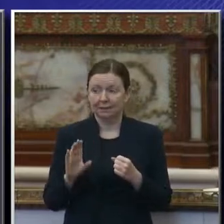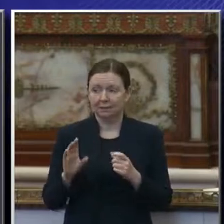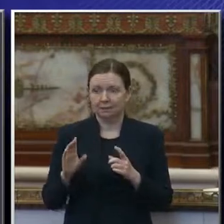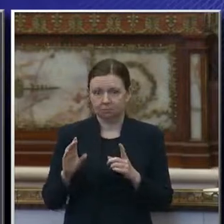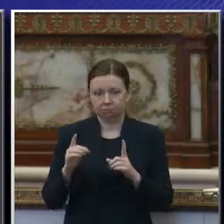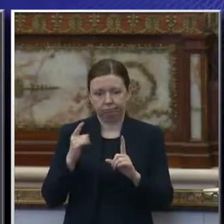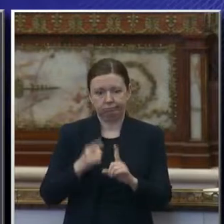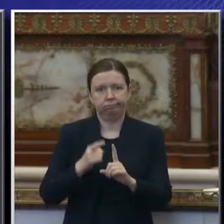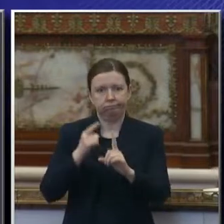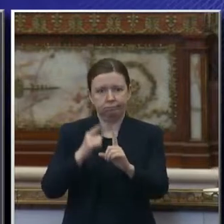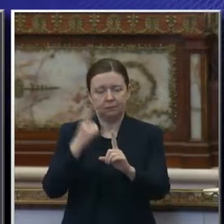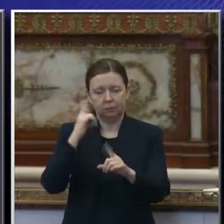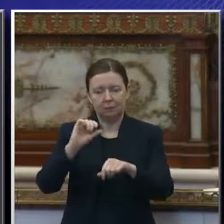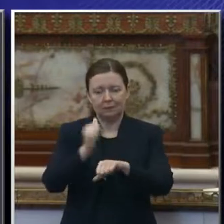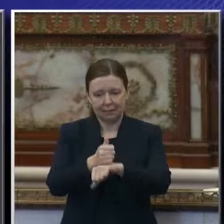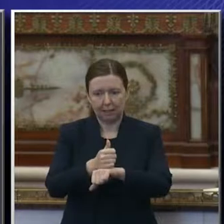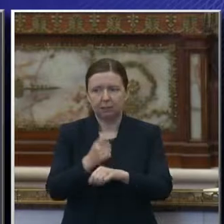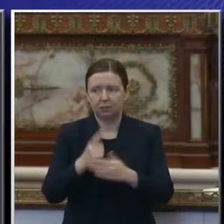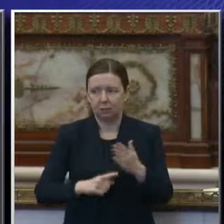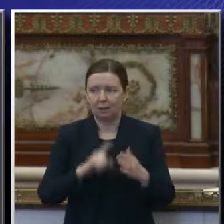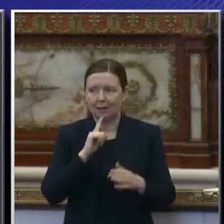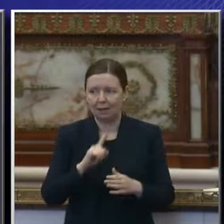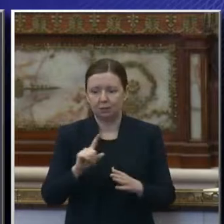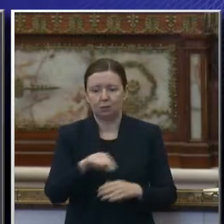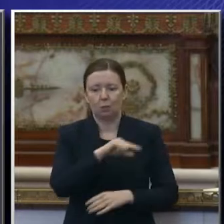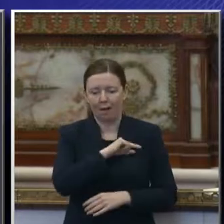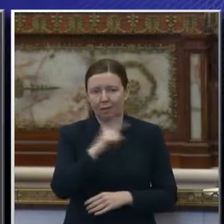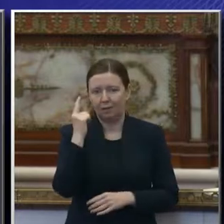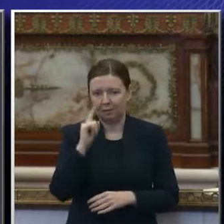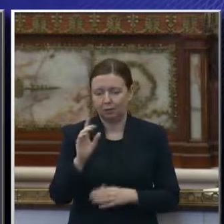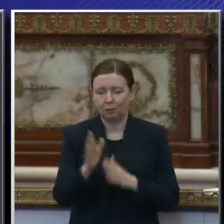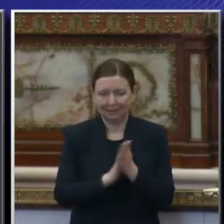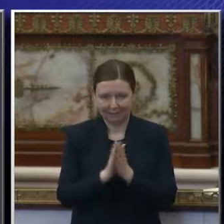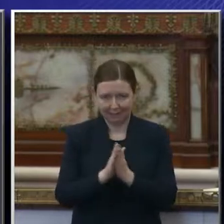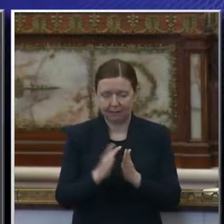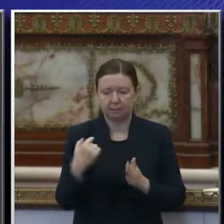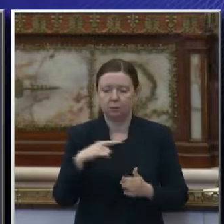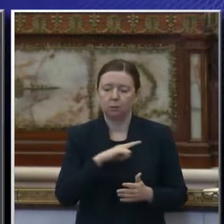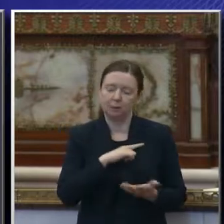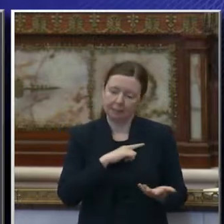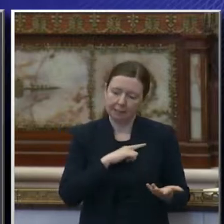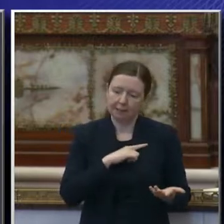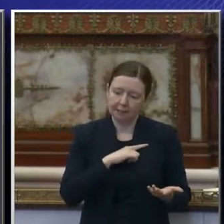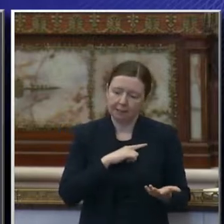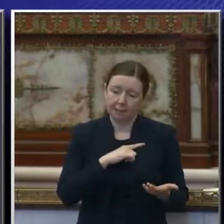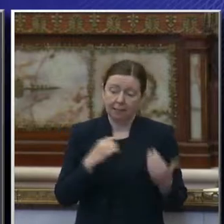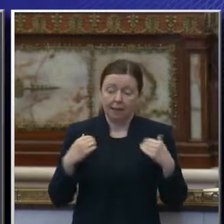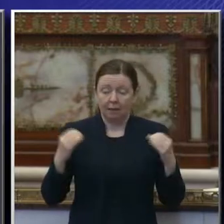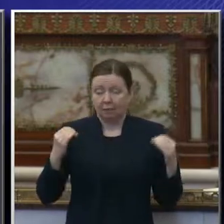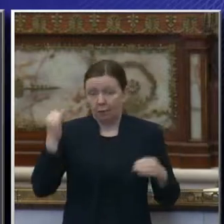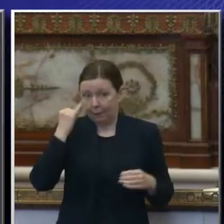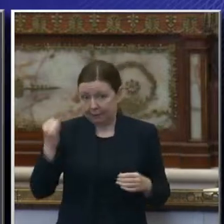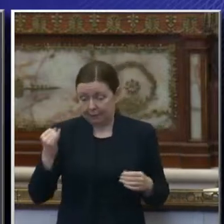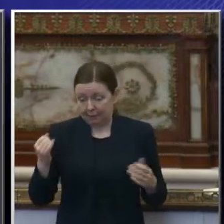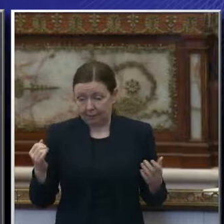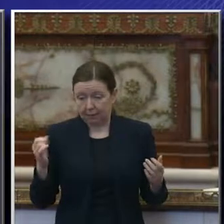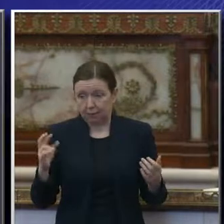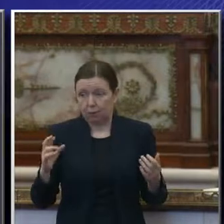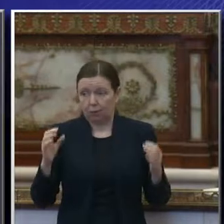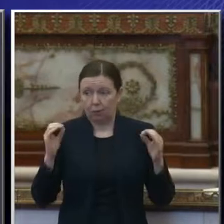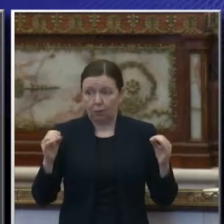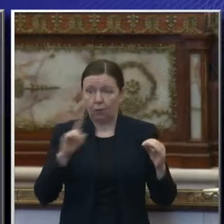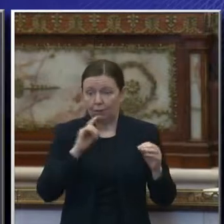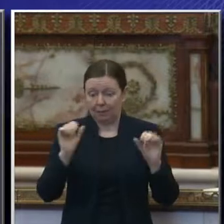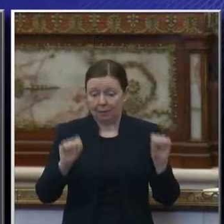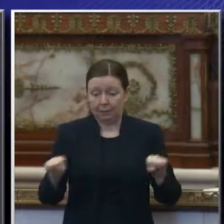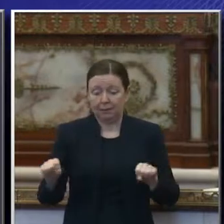for establishing what actually qualifies for our incentives, we actually have no clue or no real ability